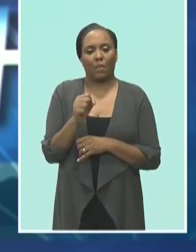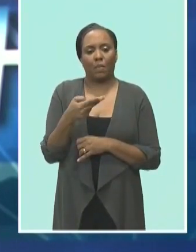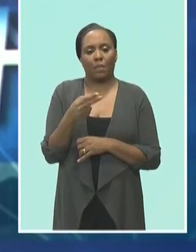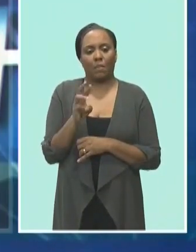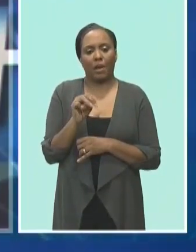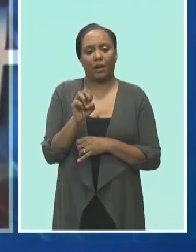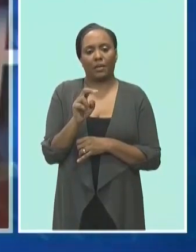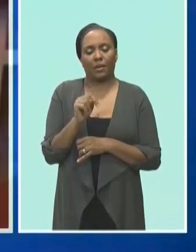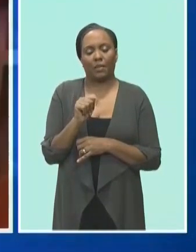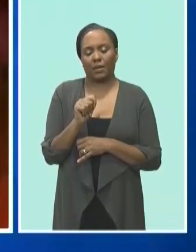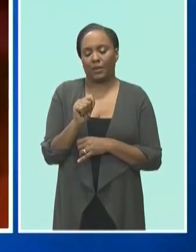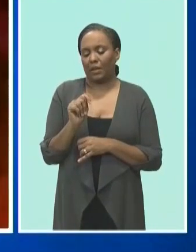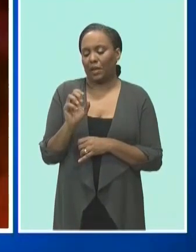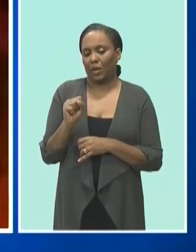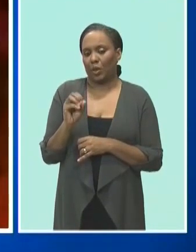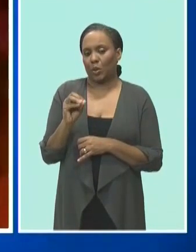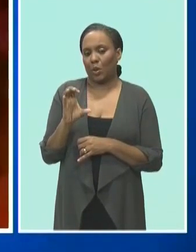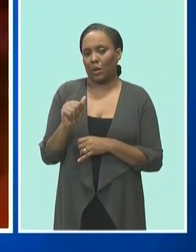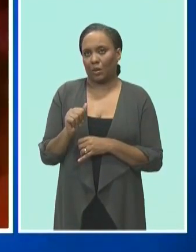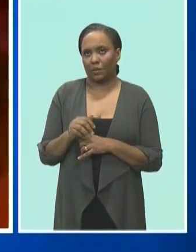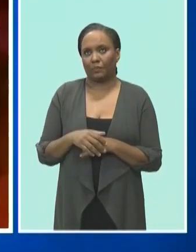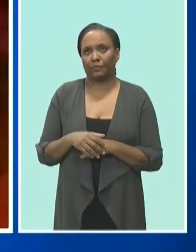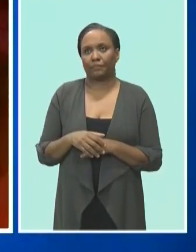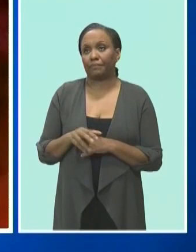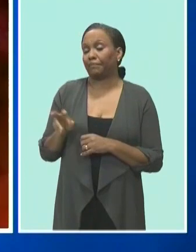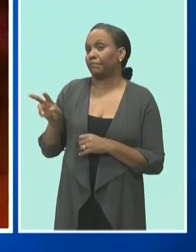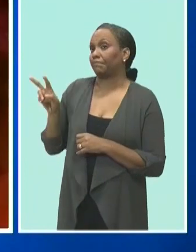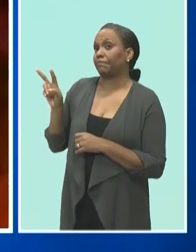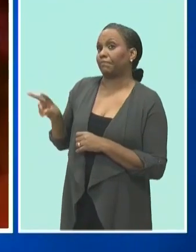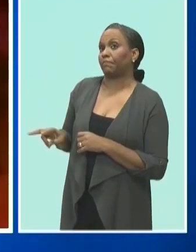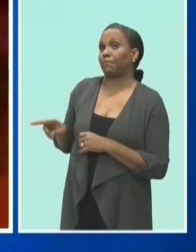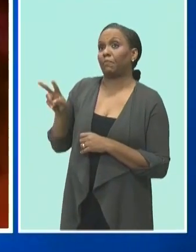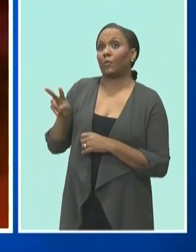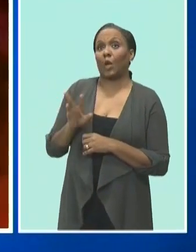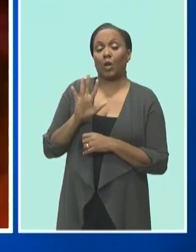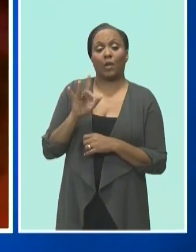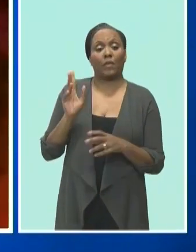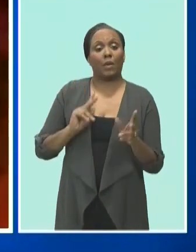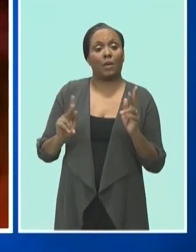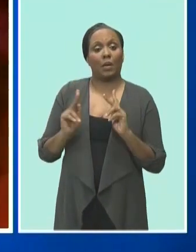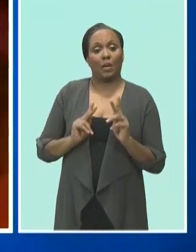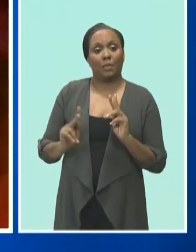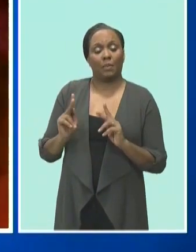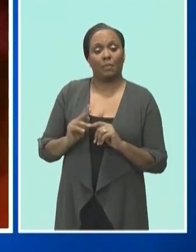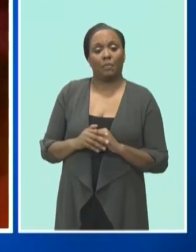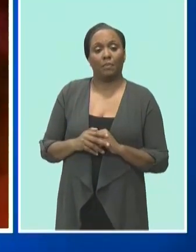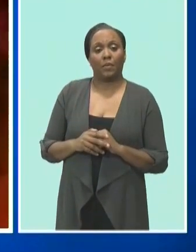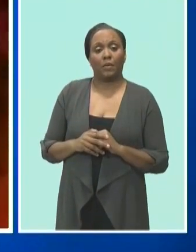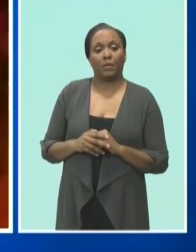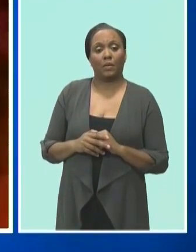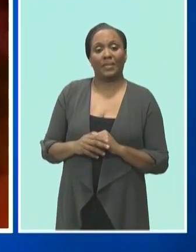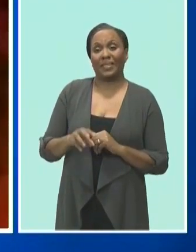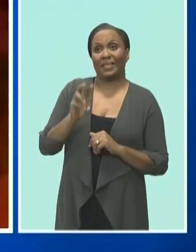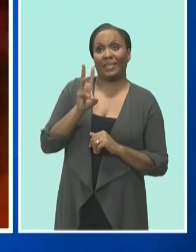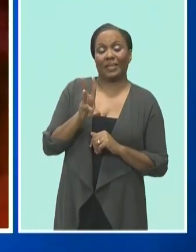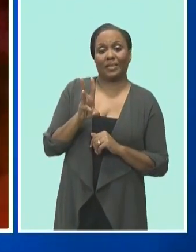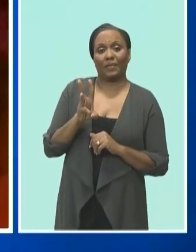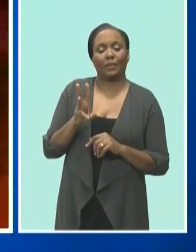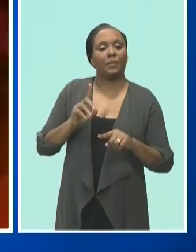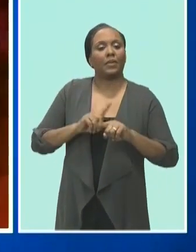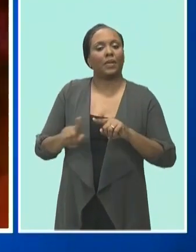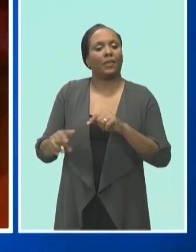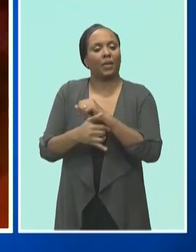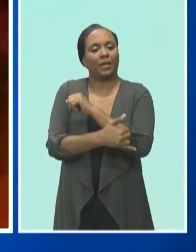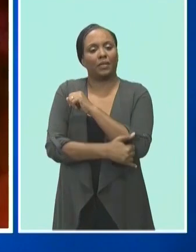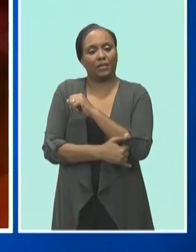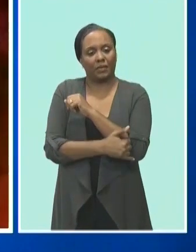The National Cultural Foundation has released a list of 25 semi-finalists, 6 of whom are foreign acts. The NCF says this